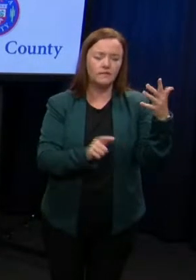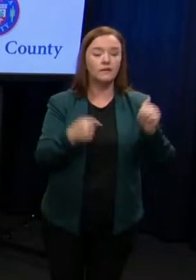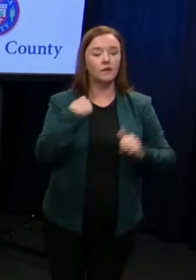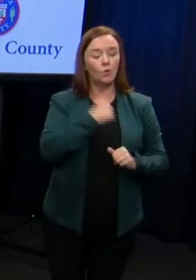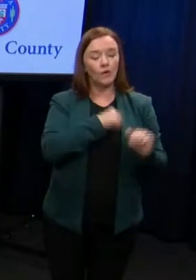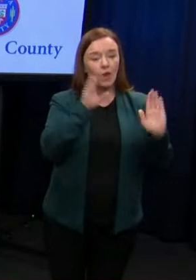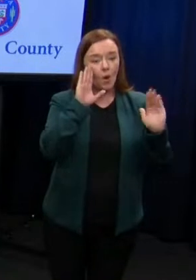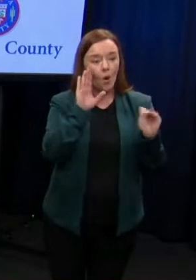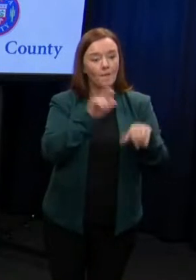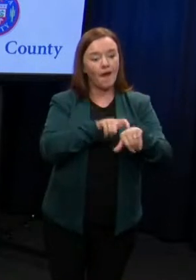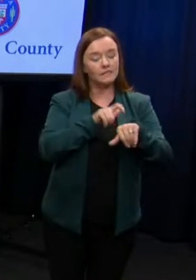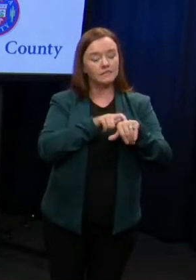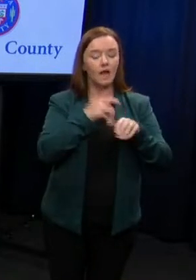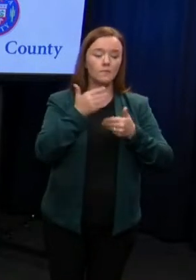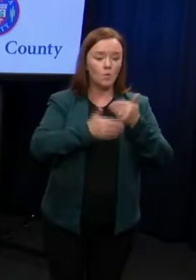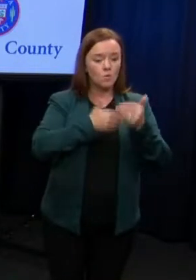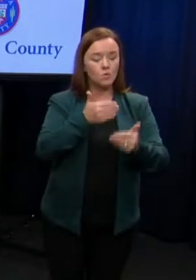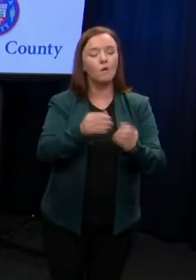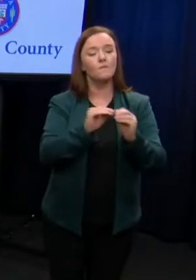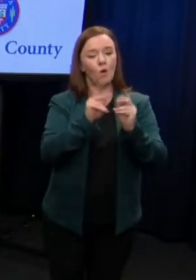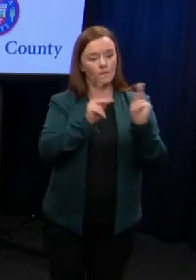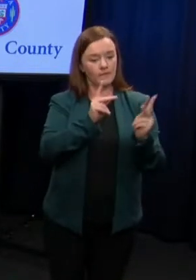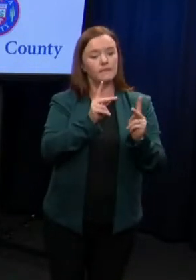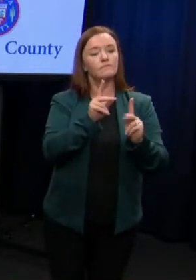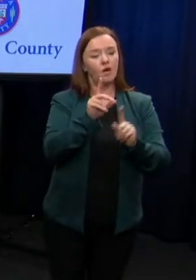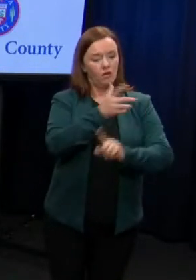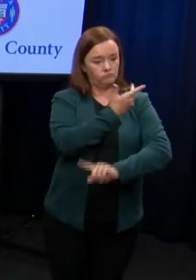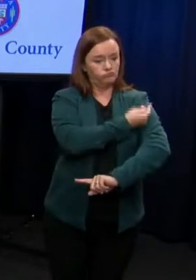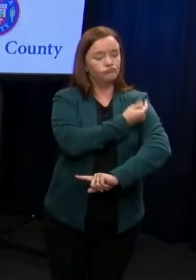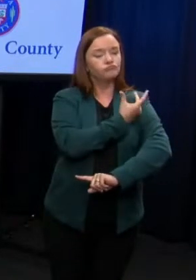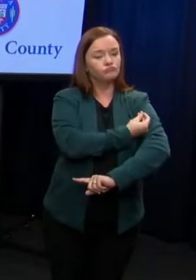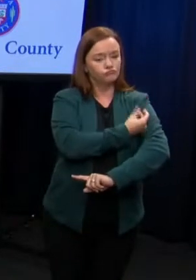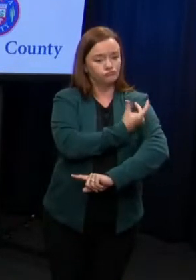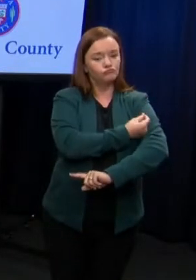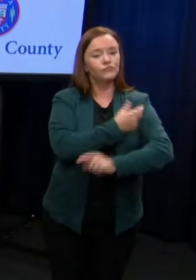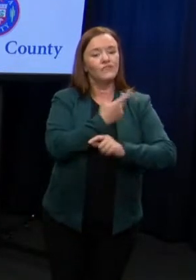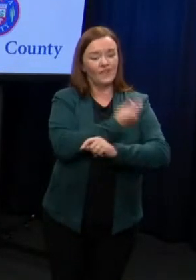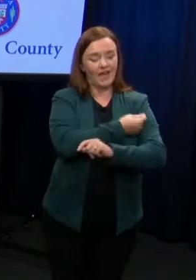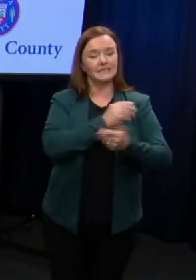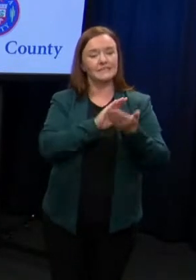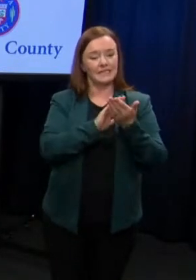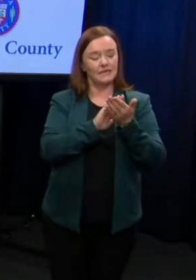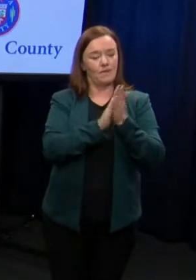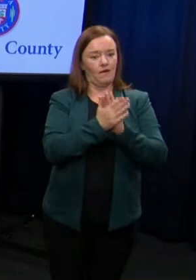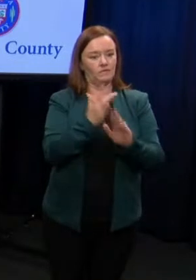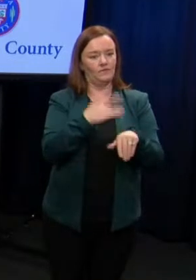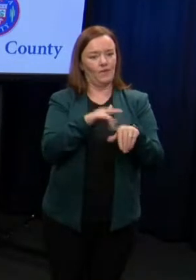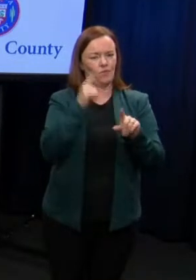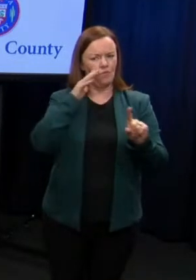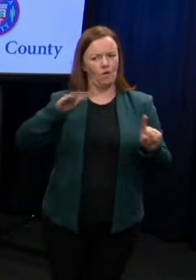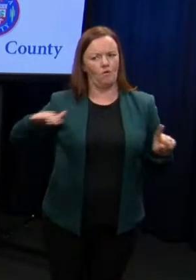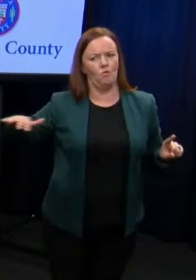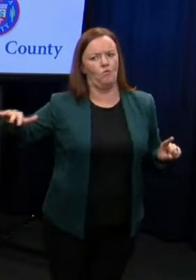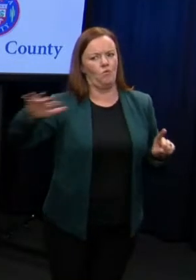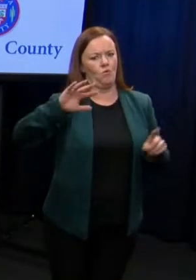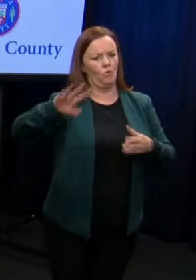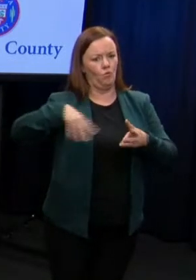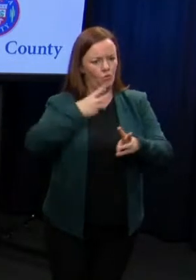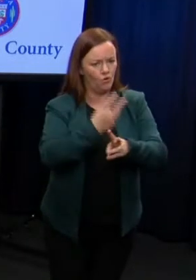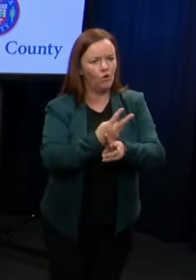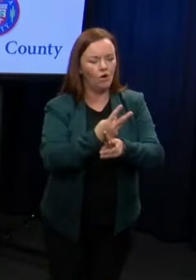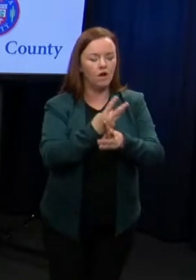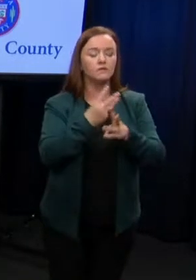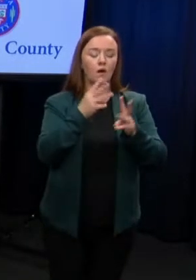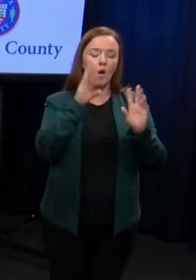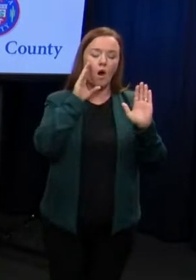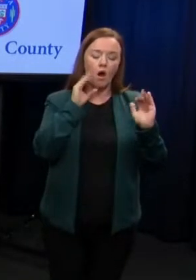as time goes on and more individuals are able to get vaccinated and a vaccine becomes available for our entire population, we will get to a point